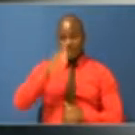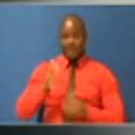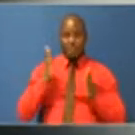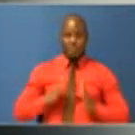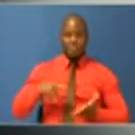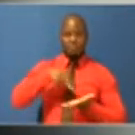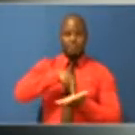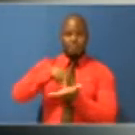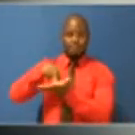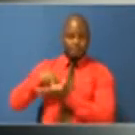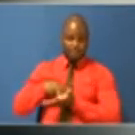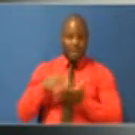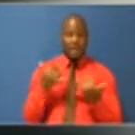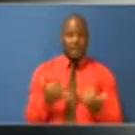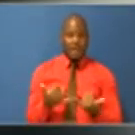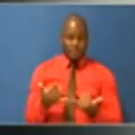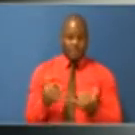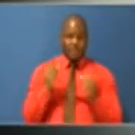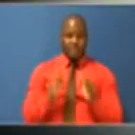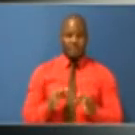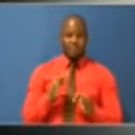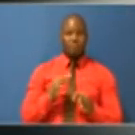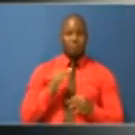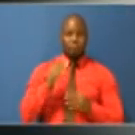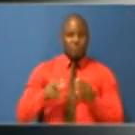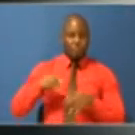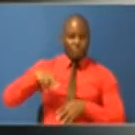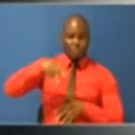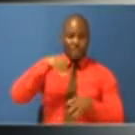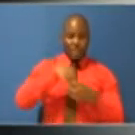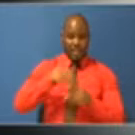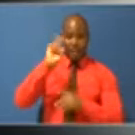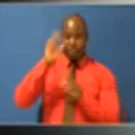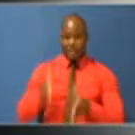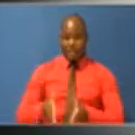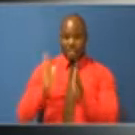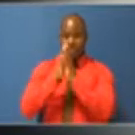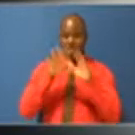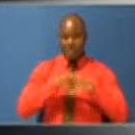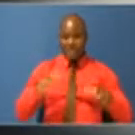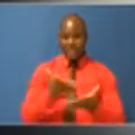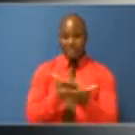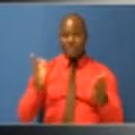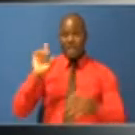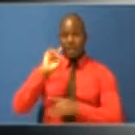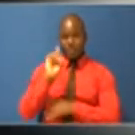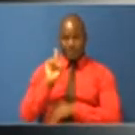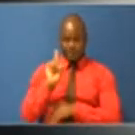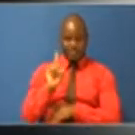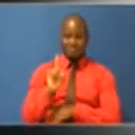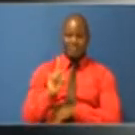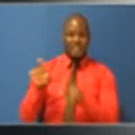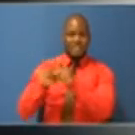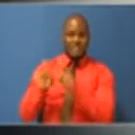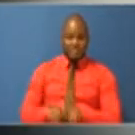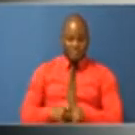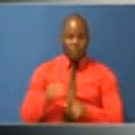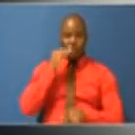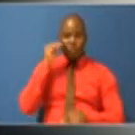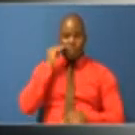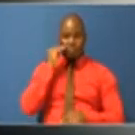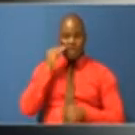aspirants now if you walk along the streets of nairobi the marketplaces of nairobi and also the residential